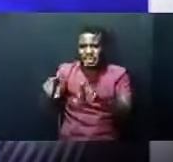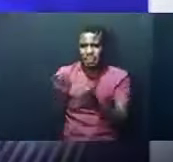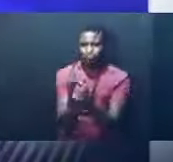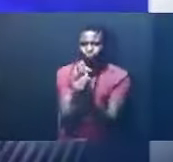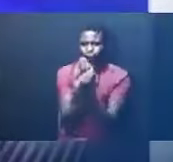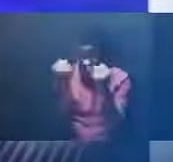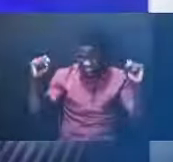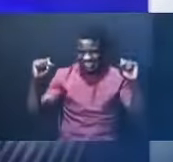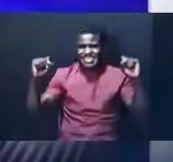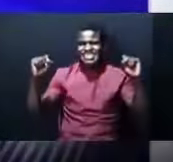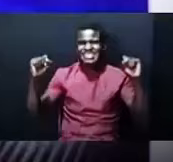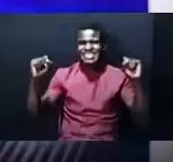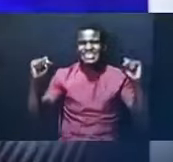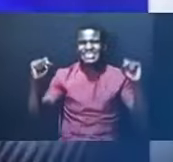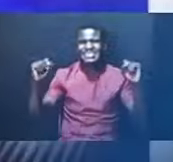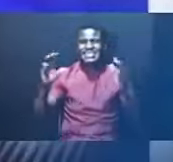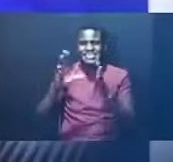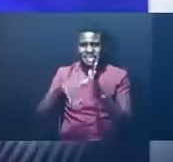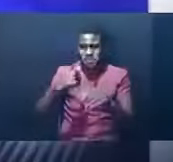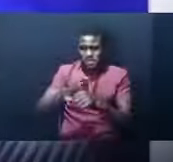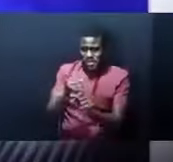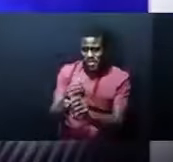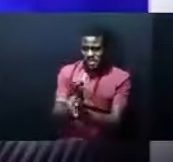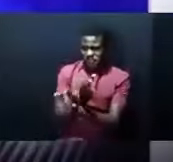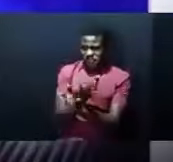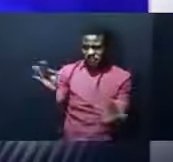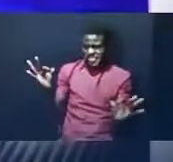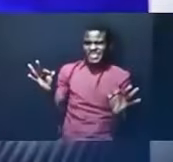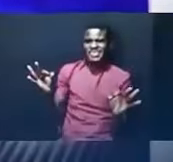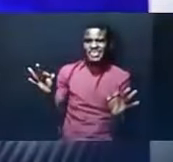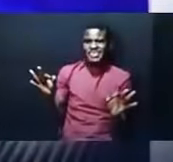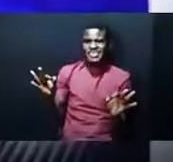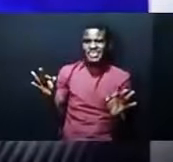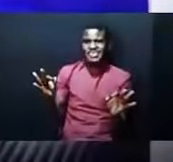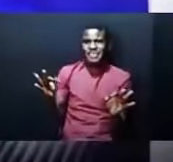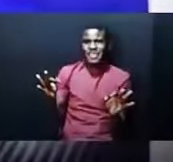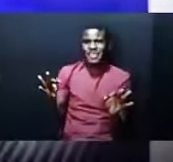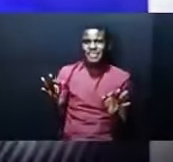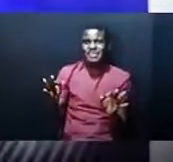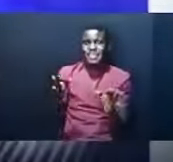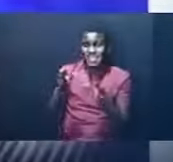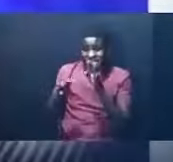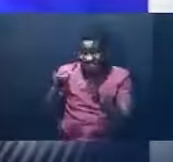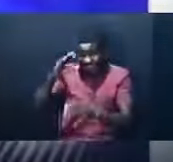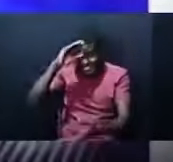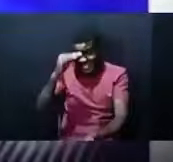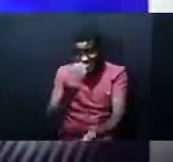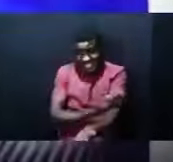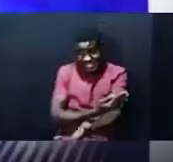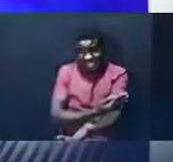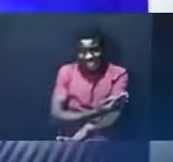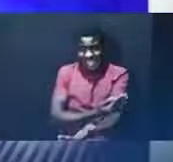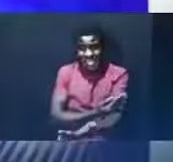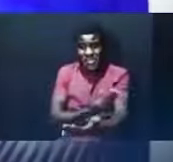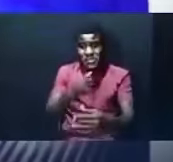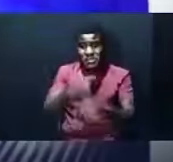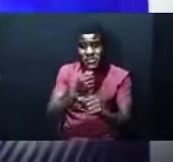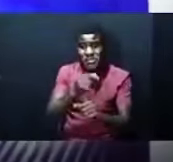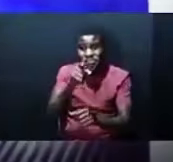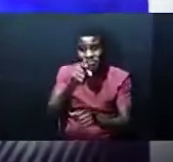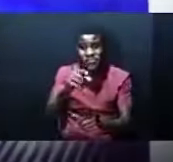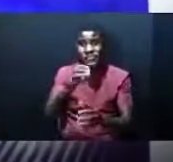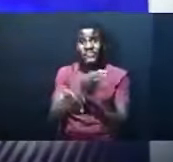liberates. And it sets free. If the Son therefore shall set you free, you will be free